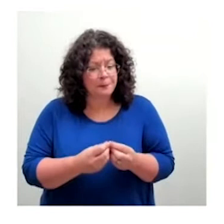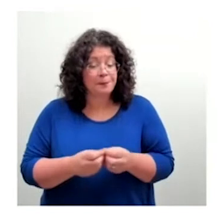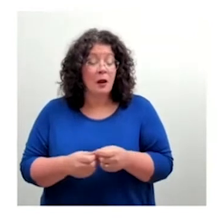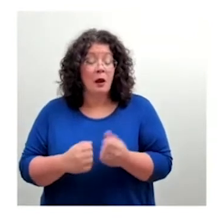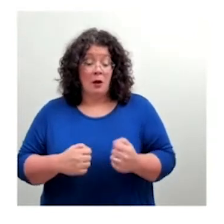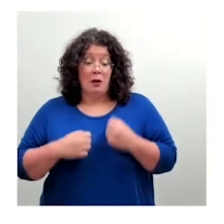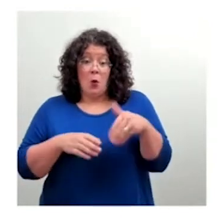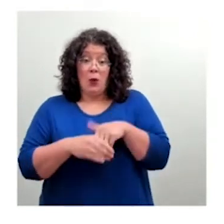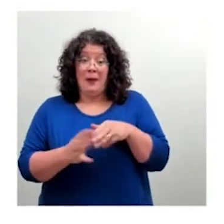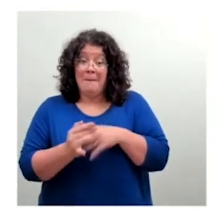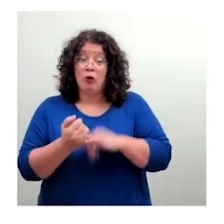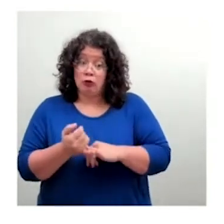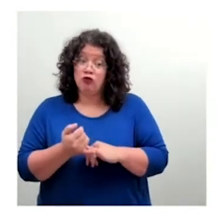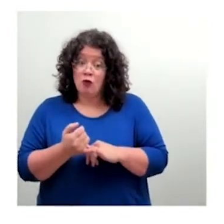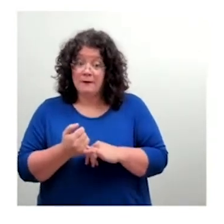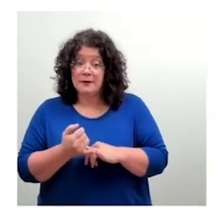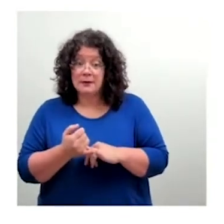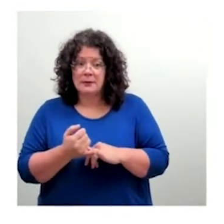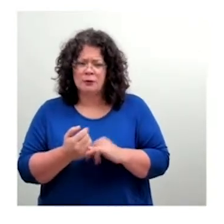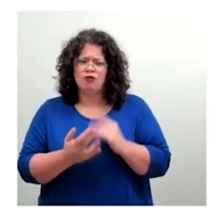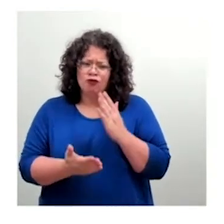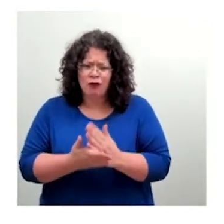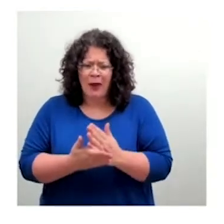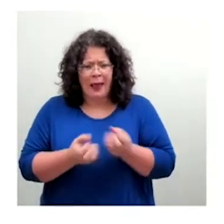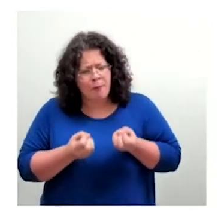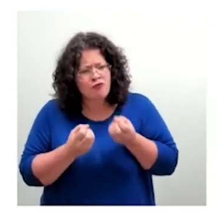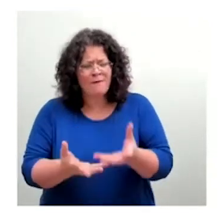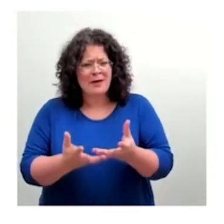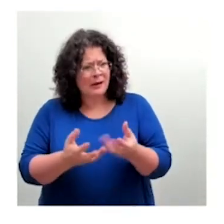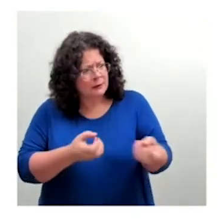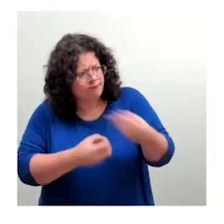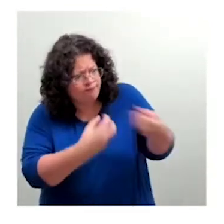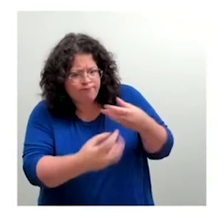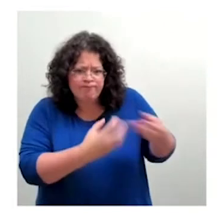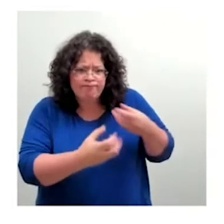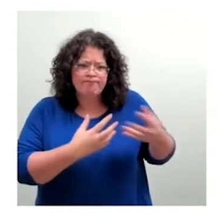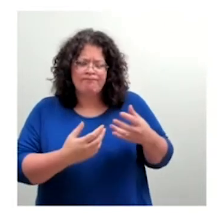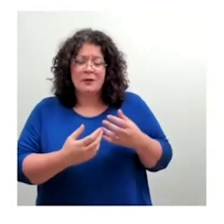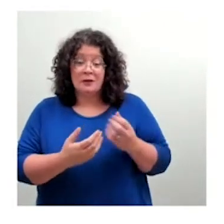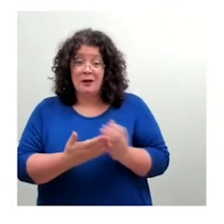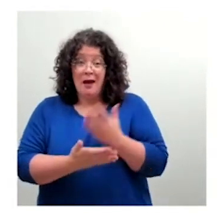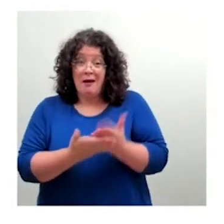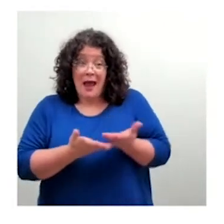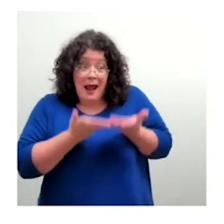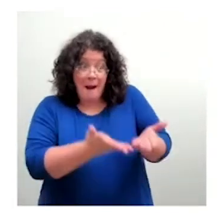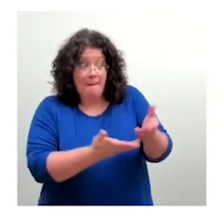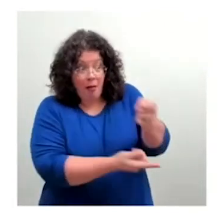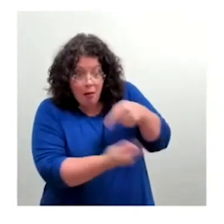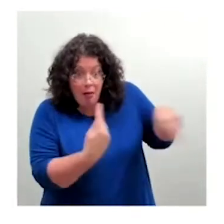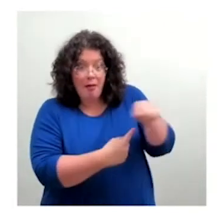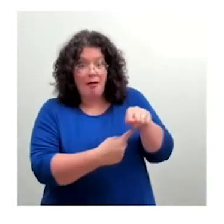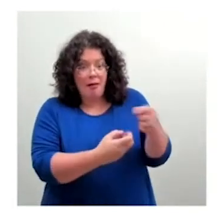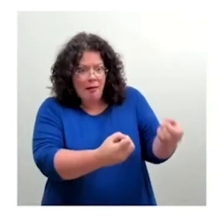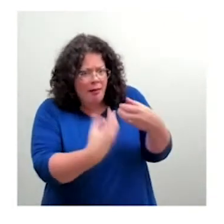people to kind of raise points, and we have bots that help to answer questions around accessibility